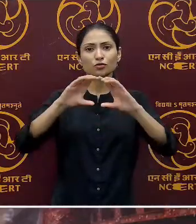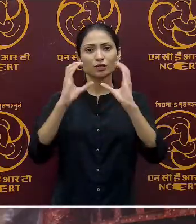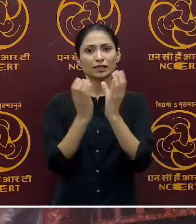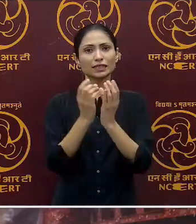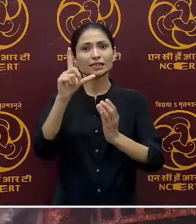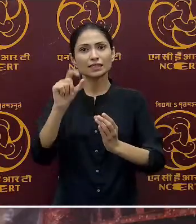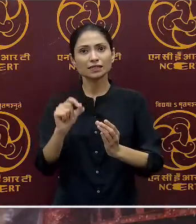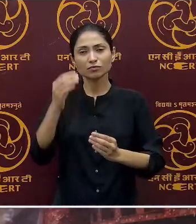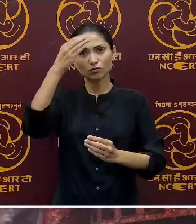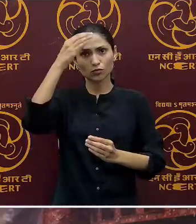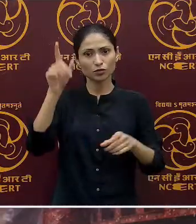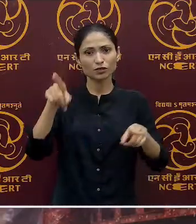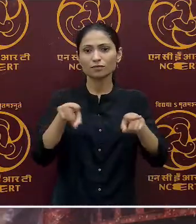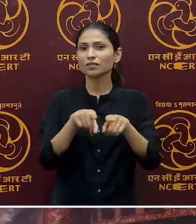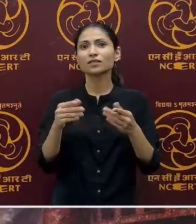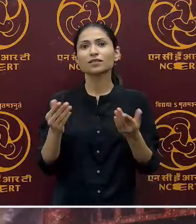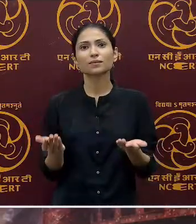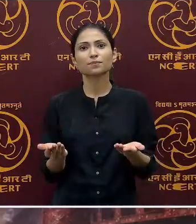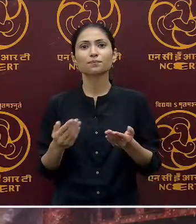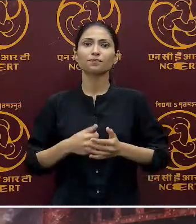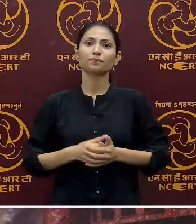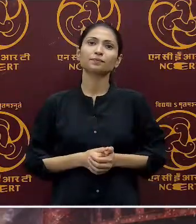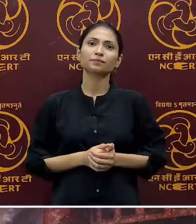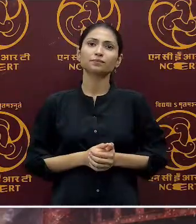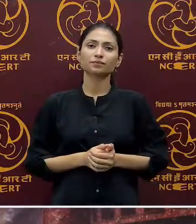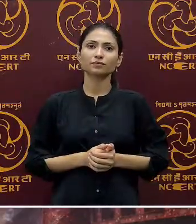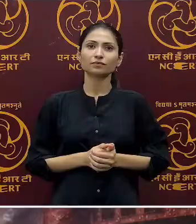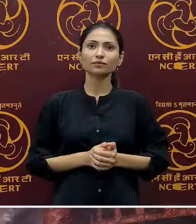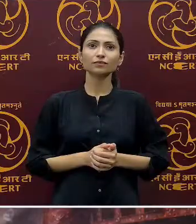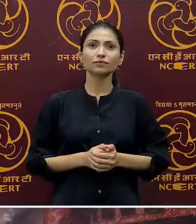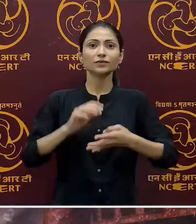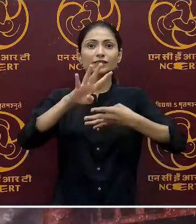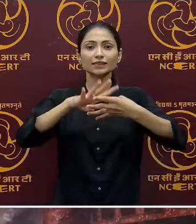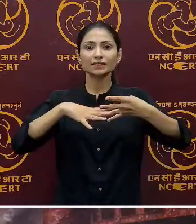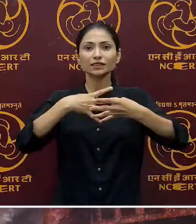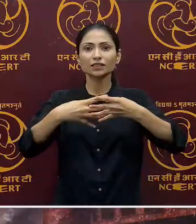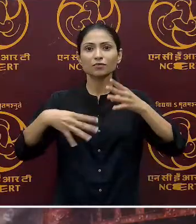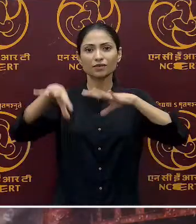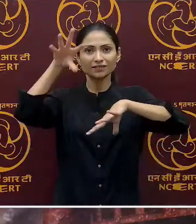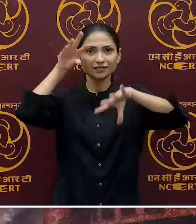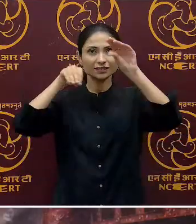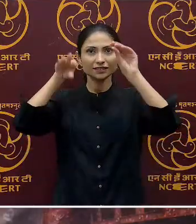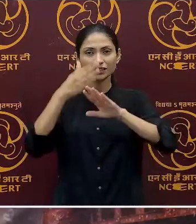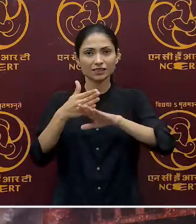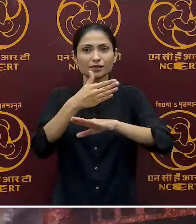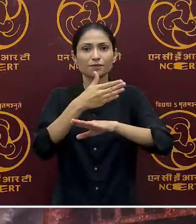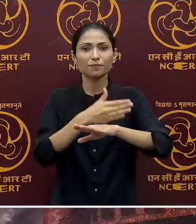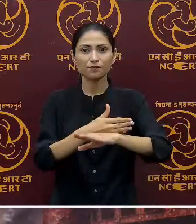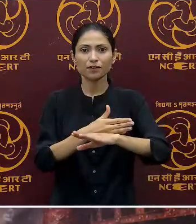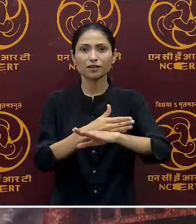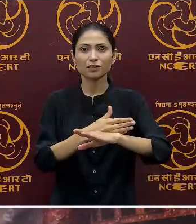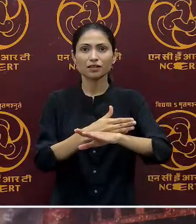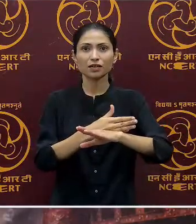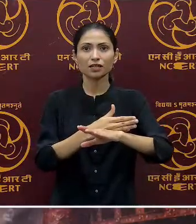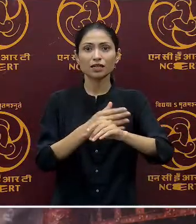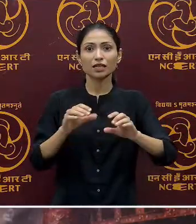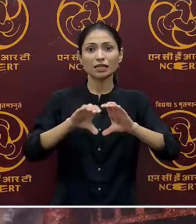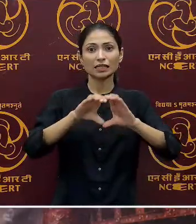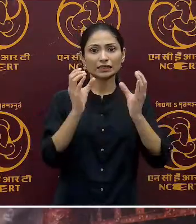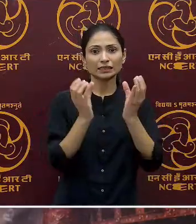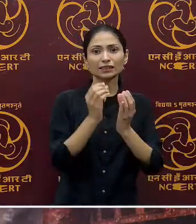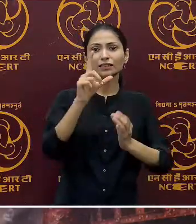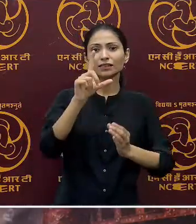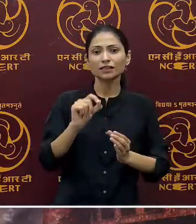understand that concept before performing before learning that periodic table, they can go to the grade 10th also, grade 9th